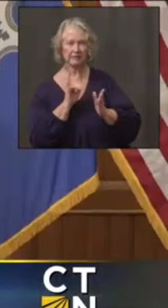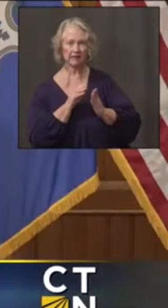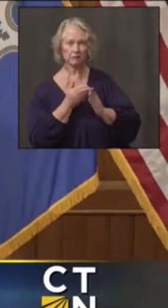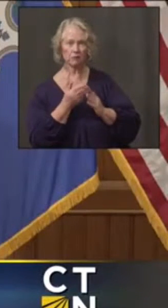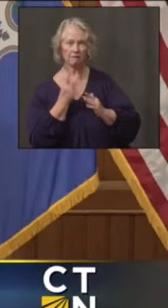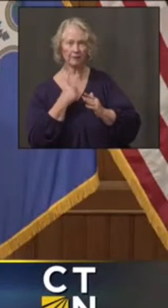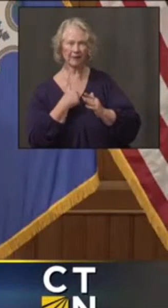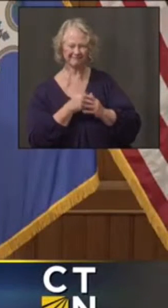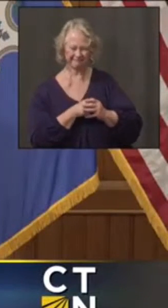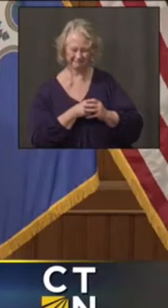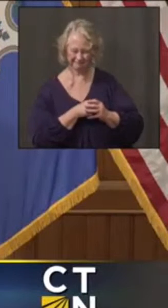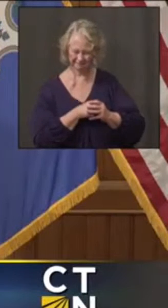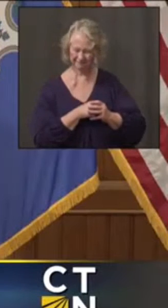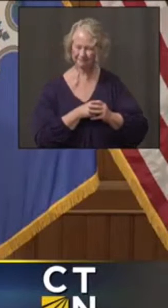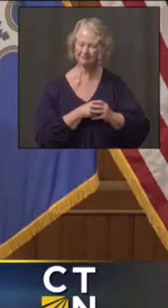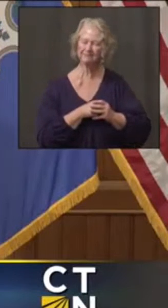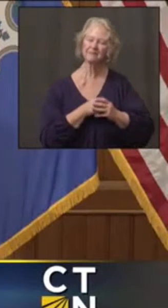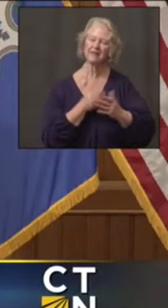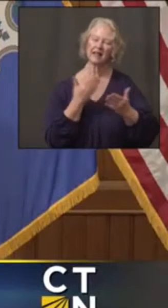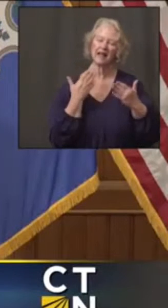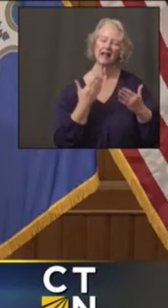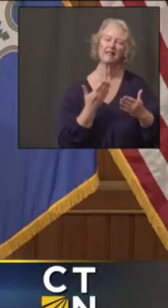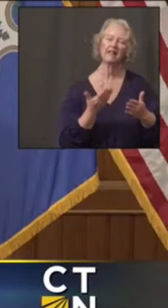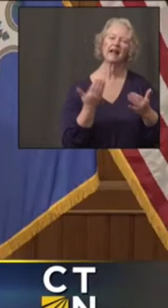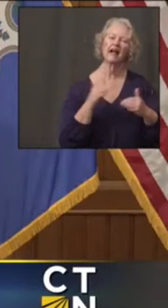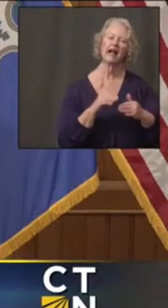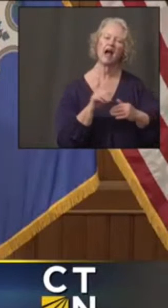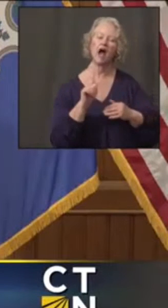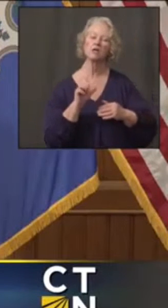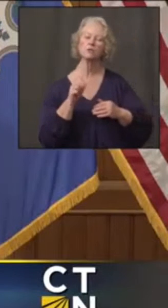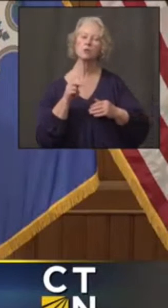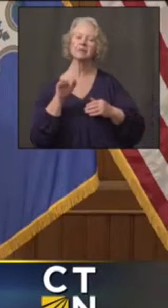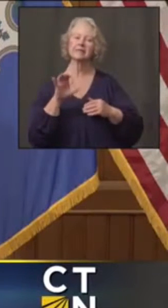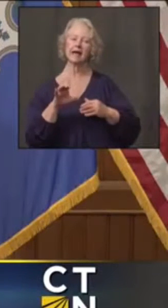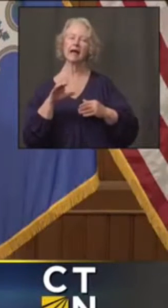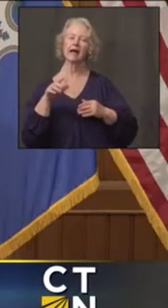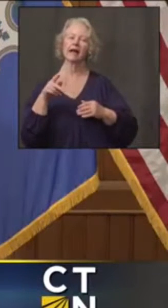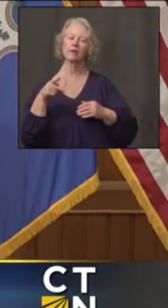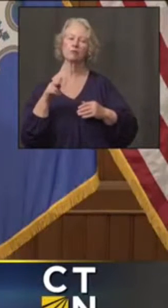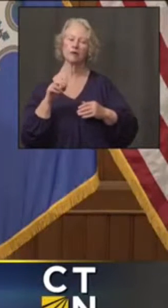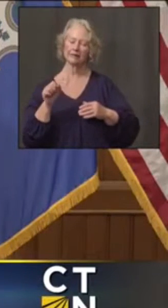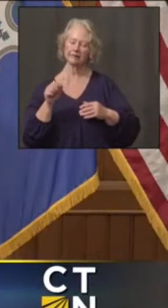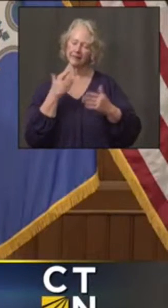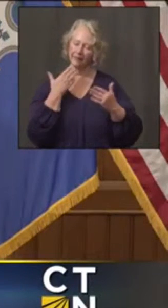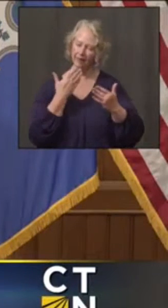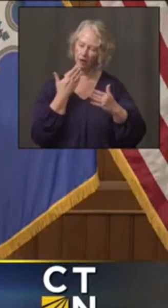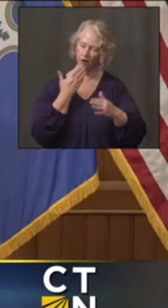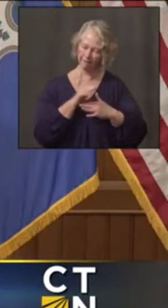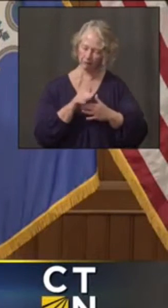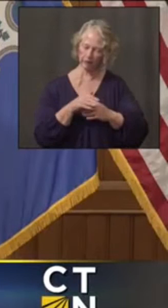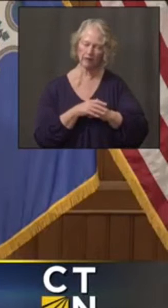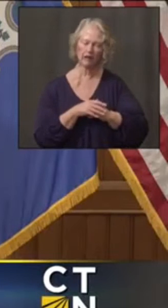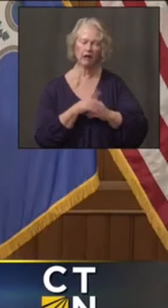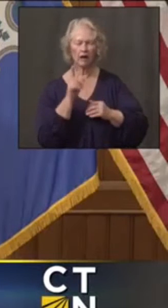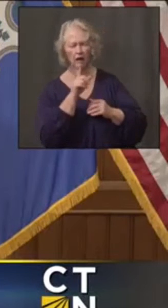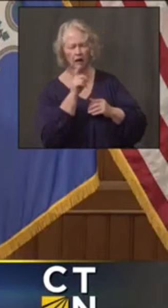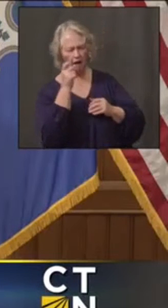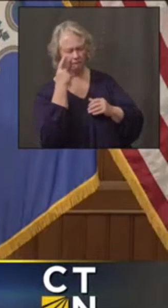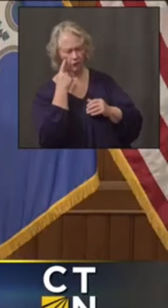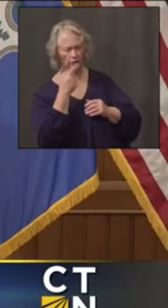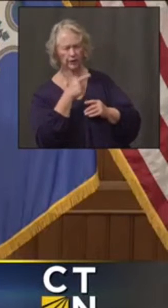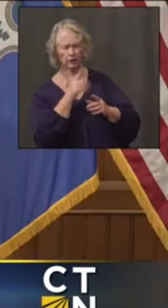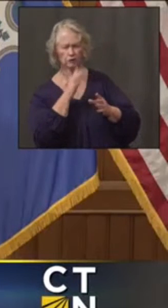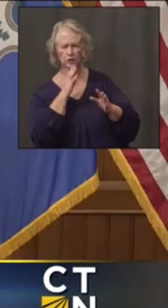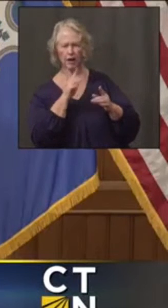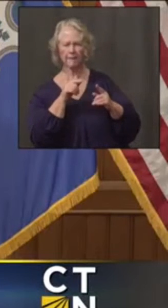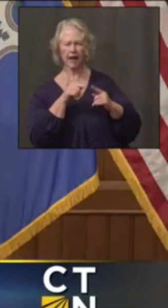Thank you very much. All right, thank you. Moving on to the Associated Press. Thank you. Good afternoon. Governor, can you address this idea of